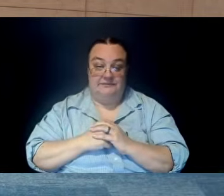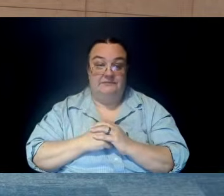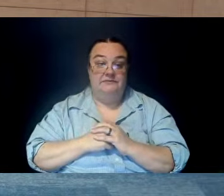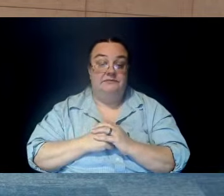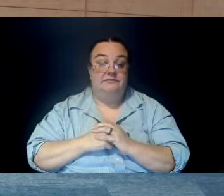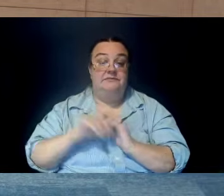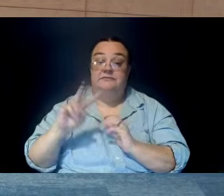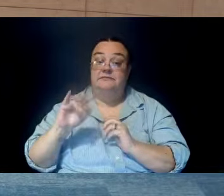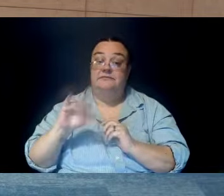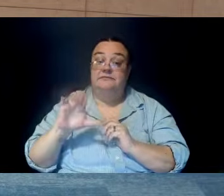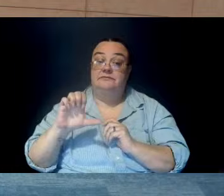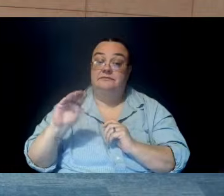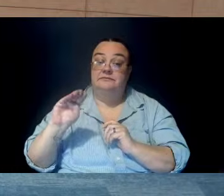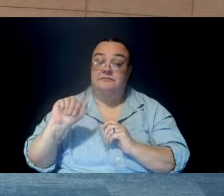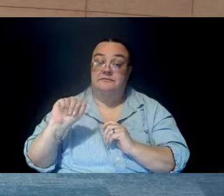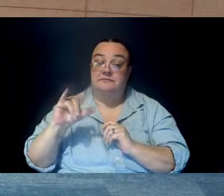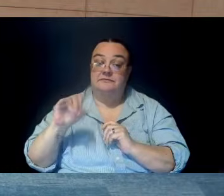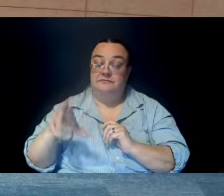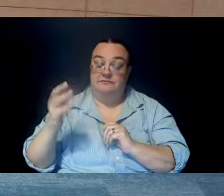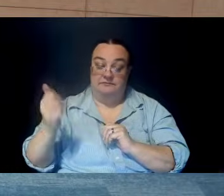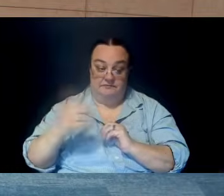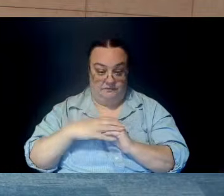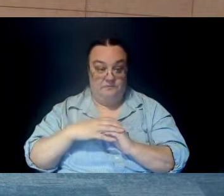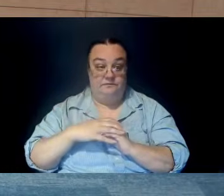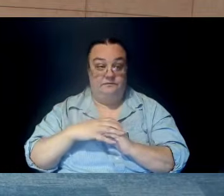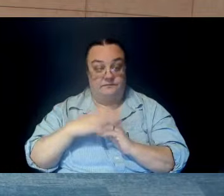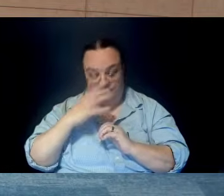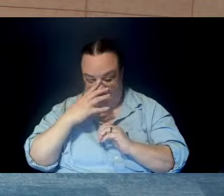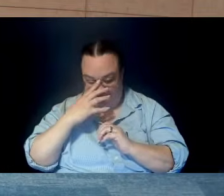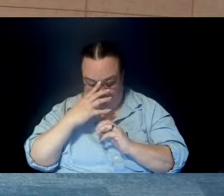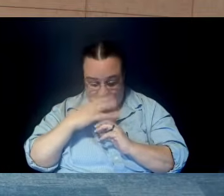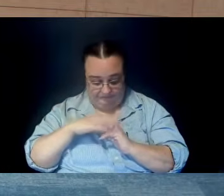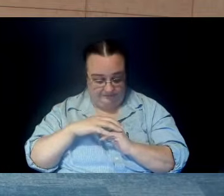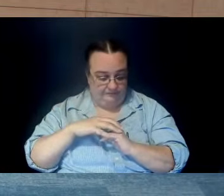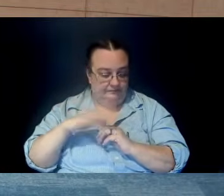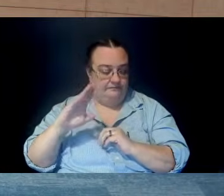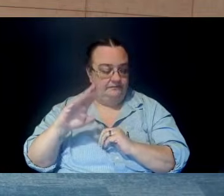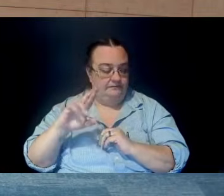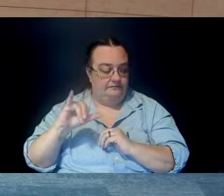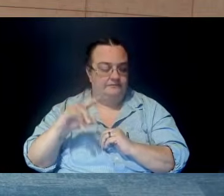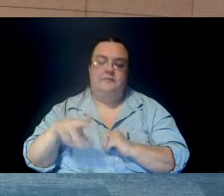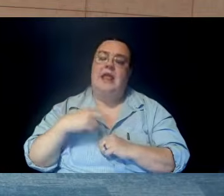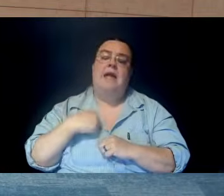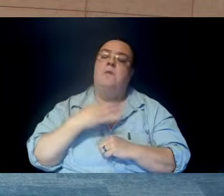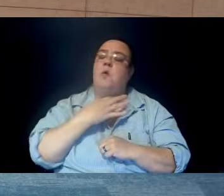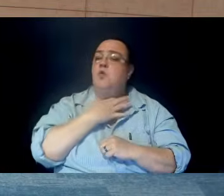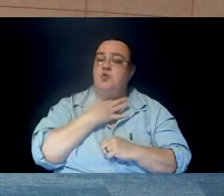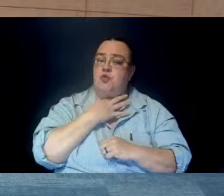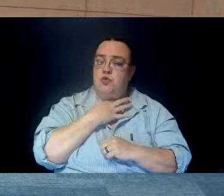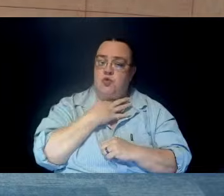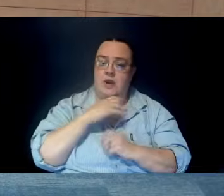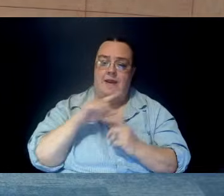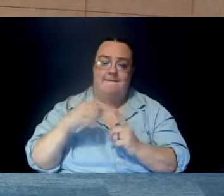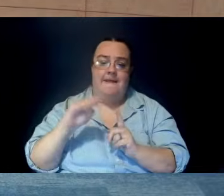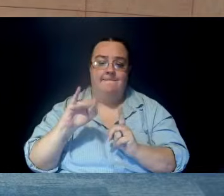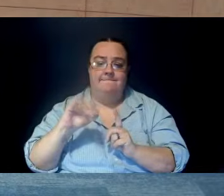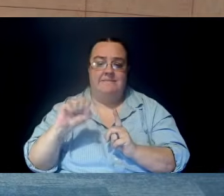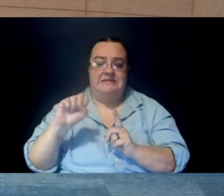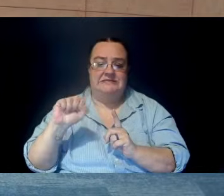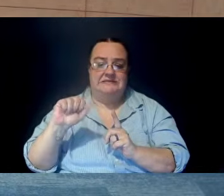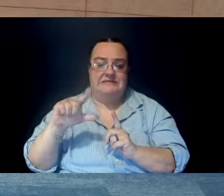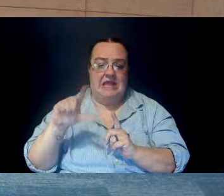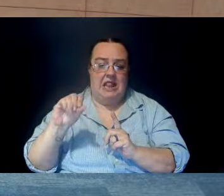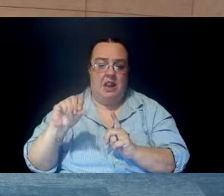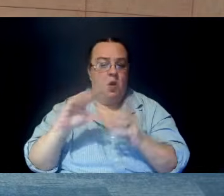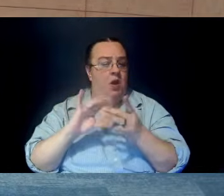Vice Mayor? Sure. I was just wondering about Ms. Salo's comments about the